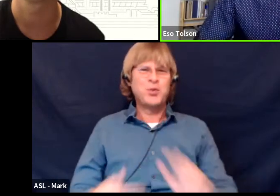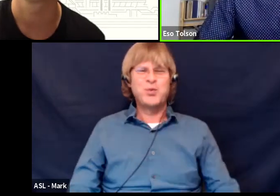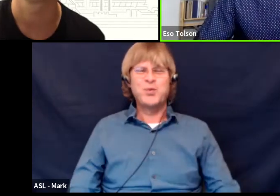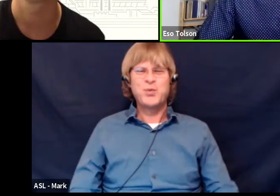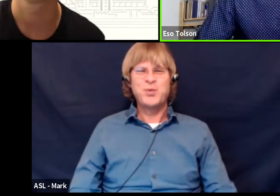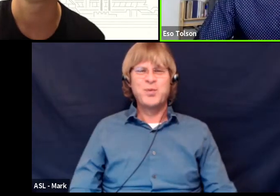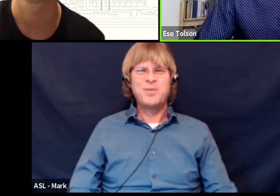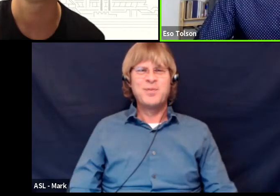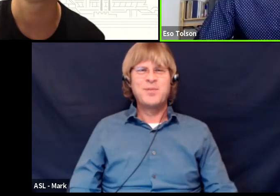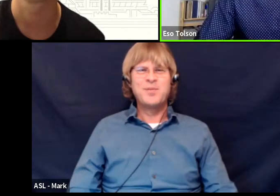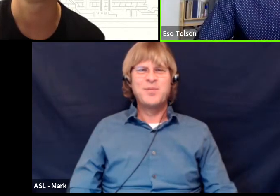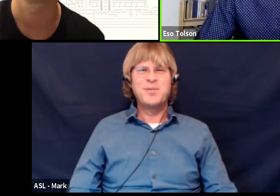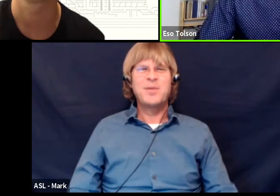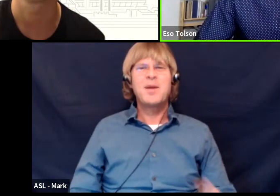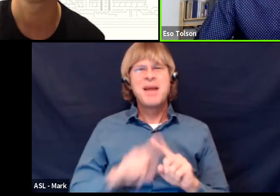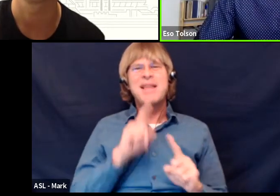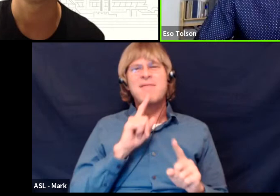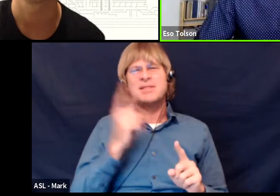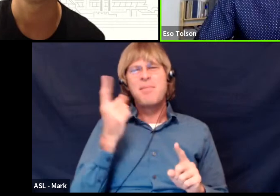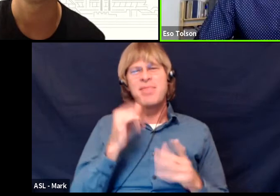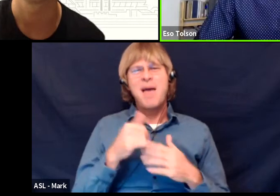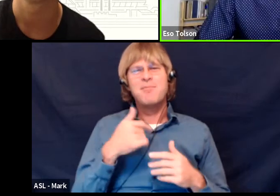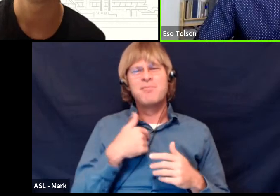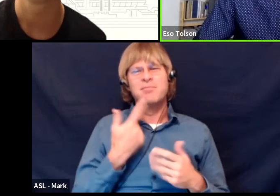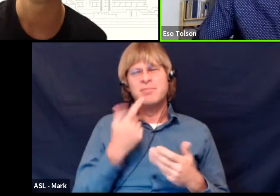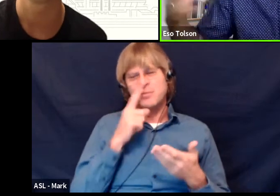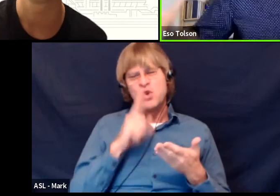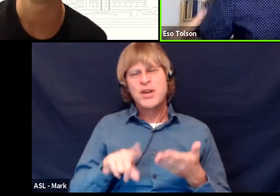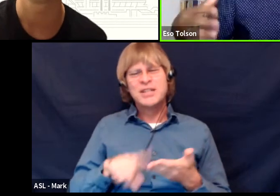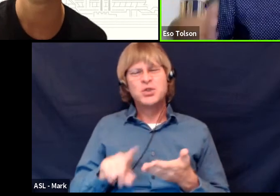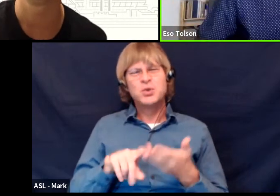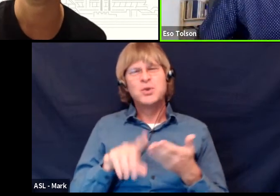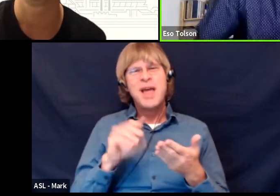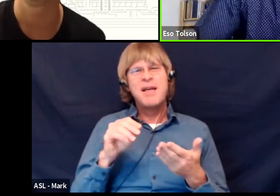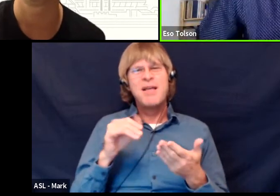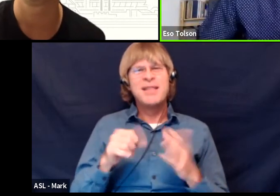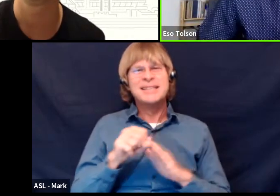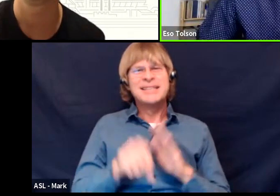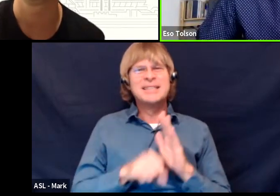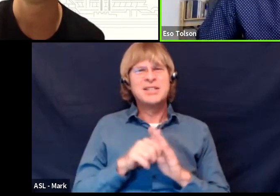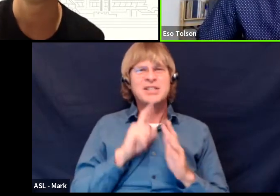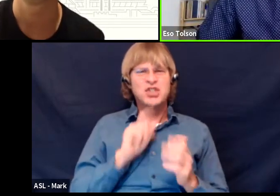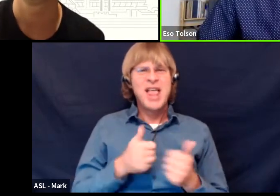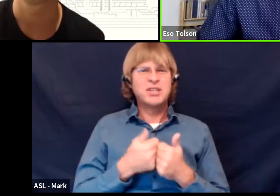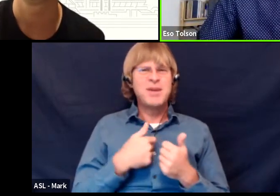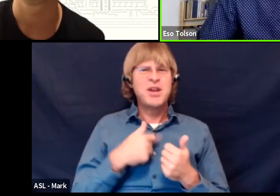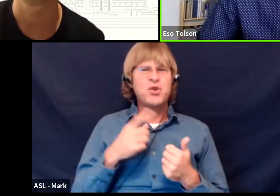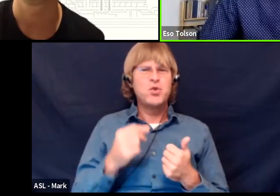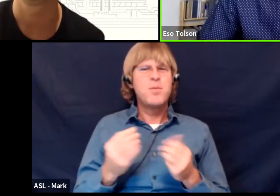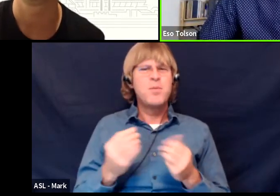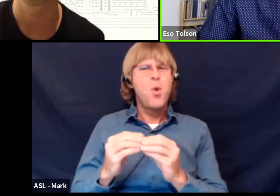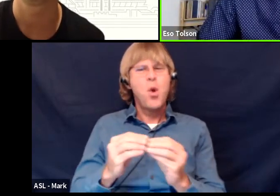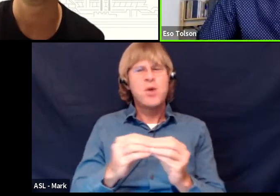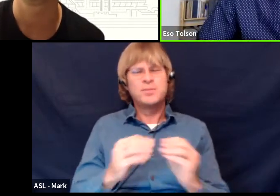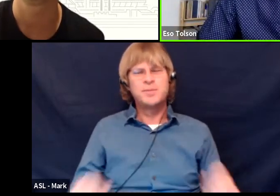But definitely is something that I'm looking into, and this season is challenging me to do even more.